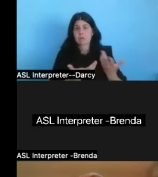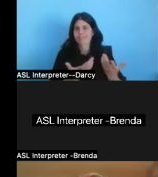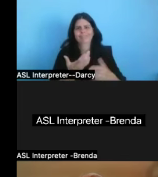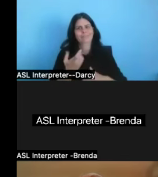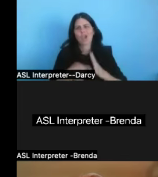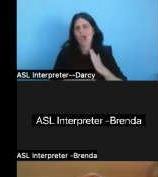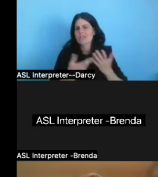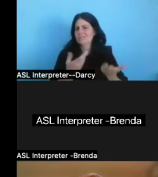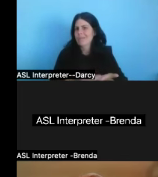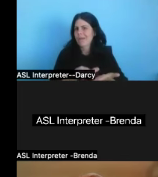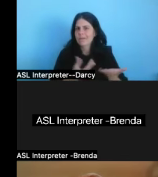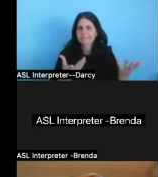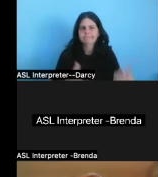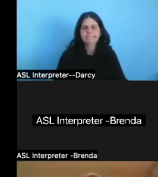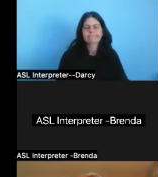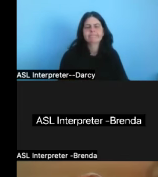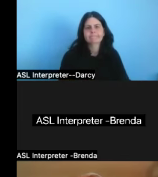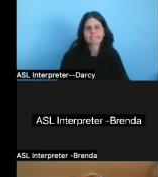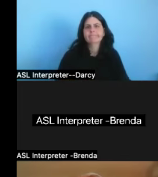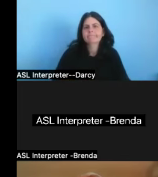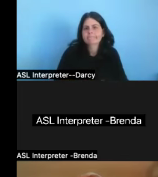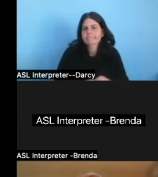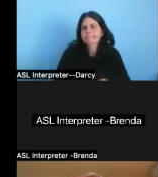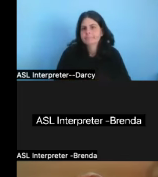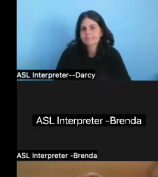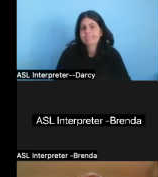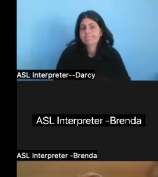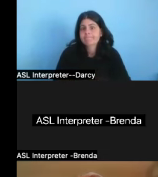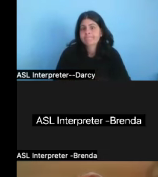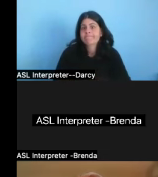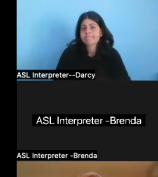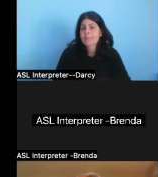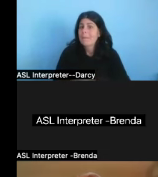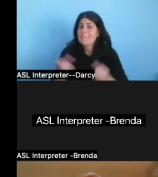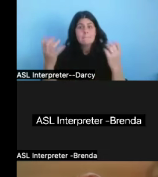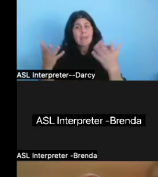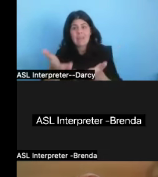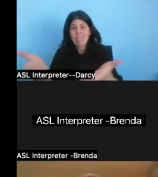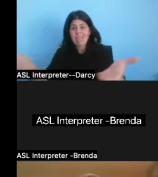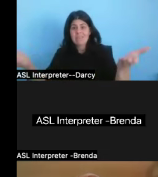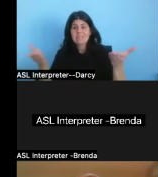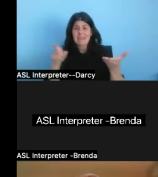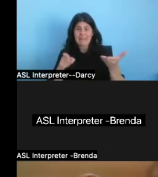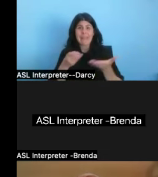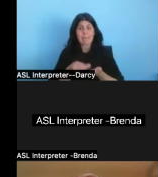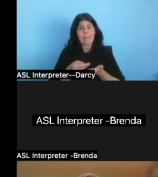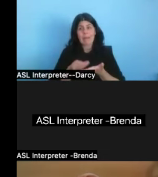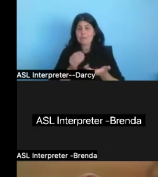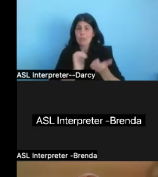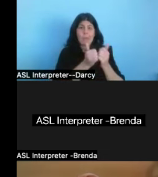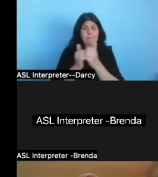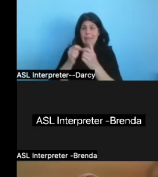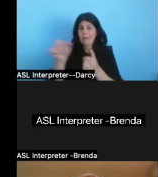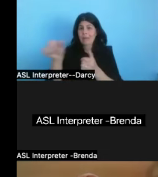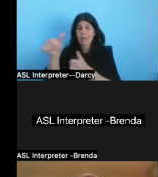money. And so that money is in competition for many other things. I'll just give you one